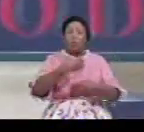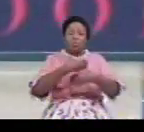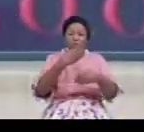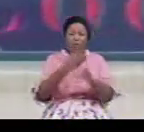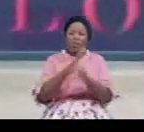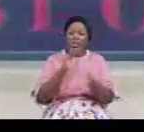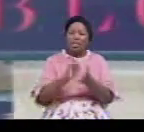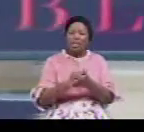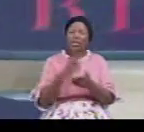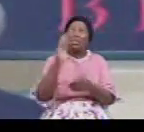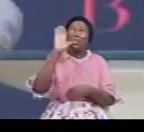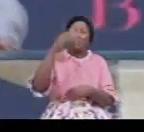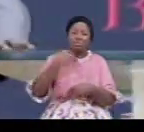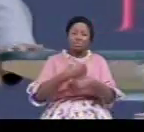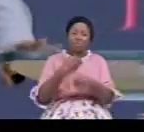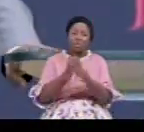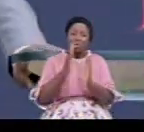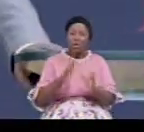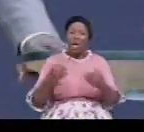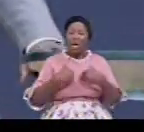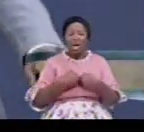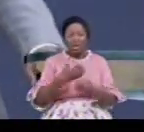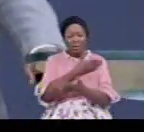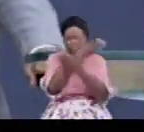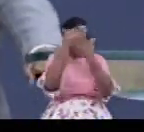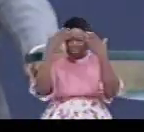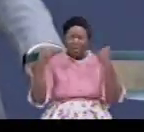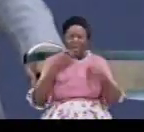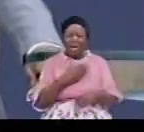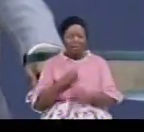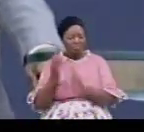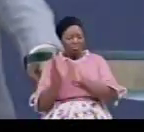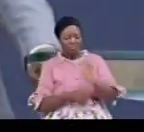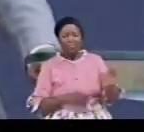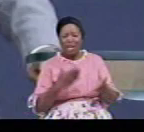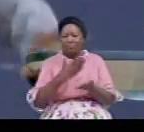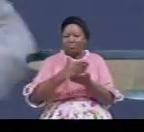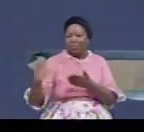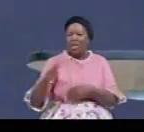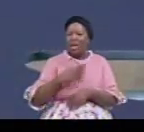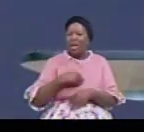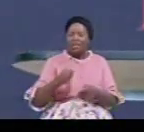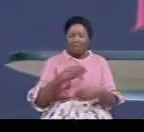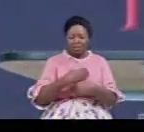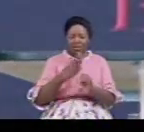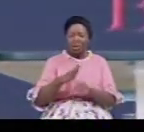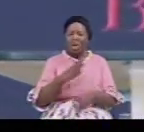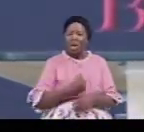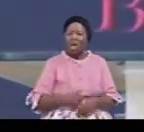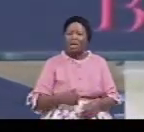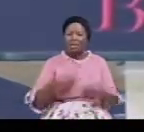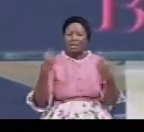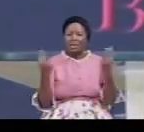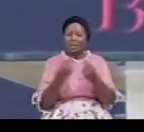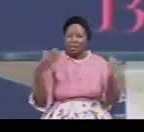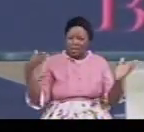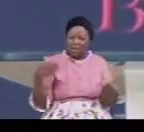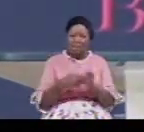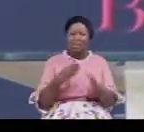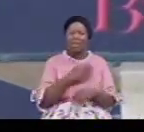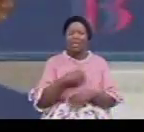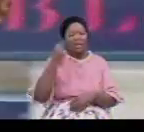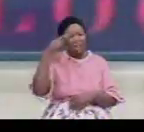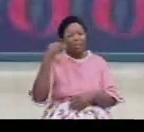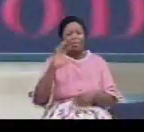has abandoned, that his creation has offended, that his creation has transgressed. And we think of the pain